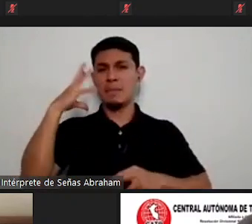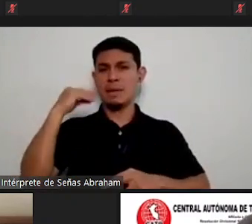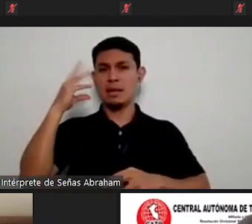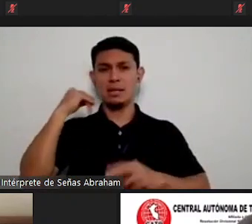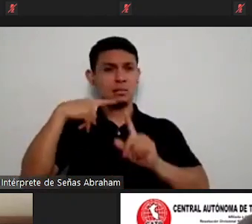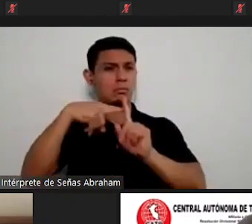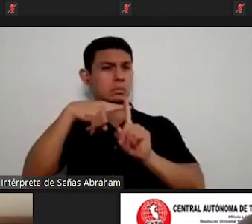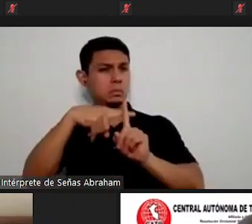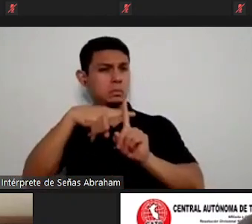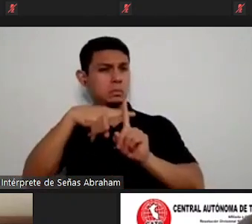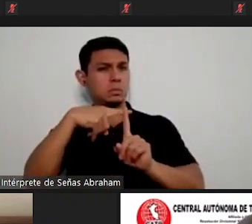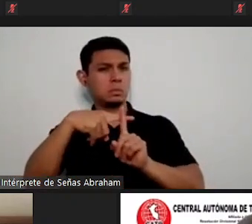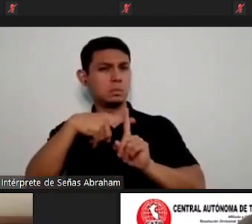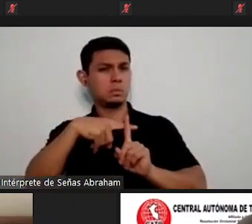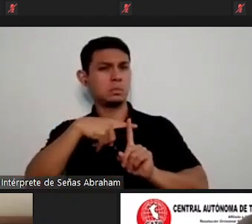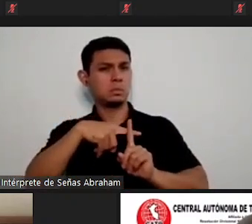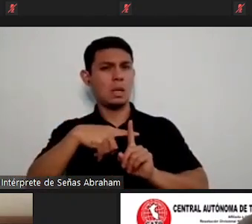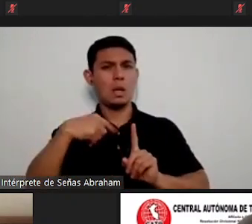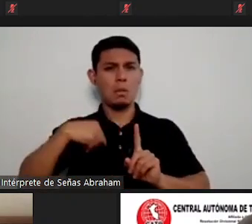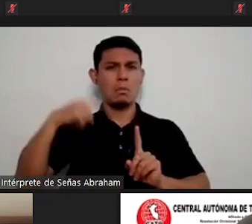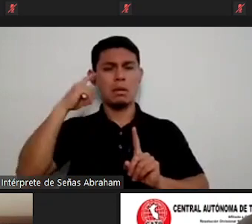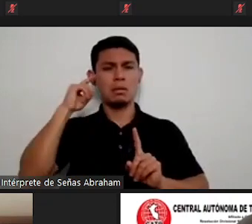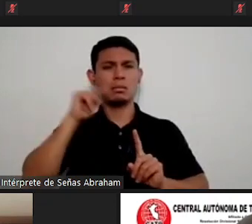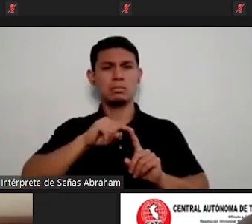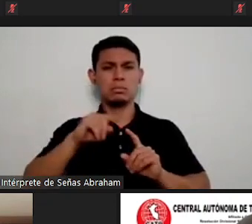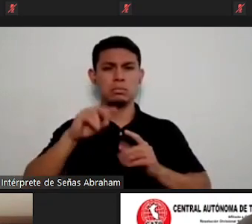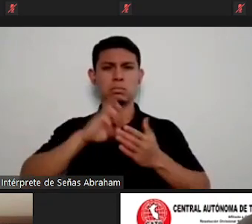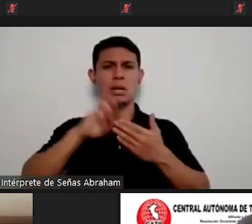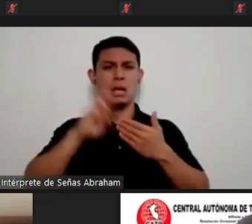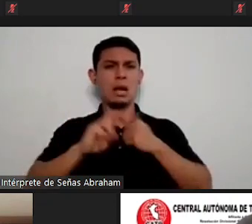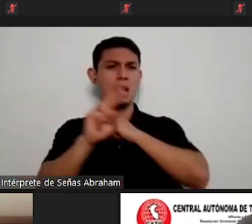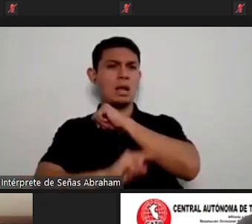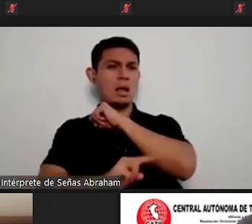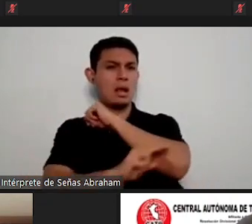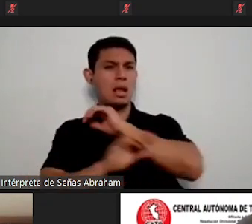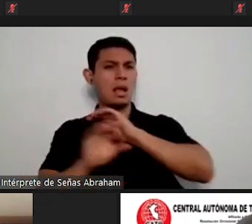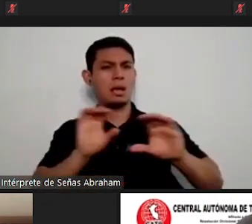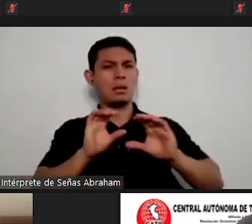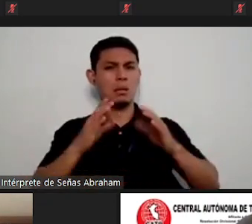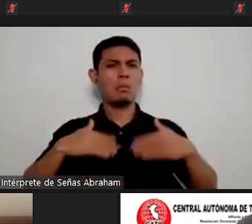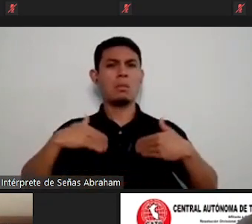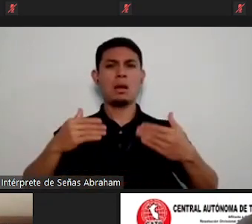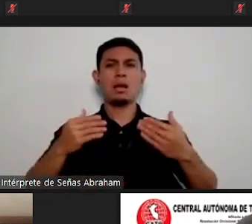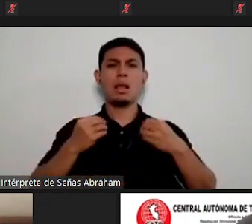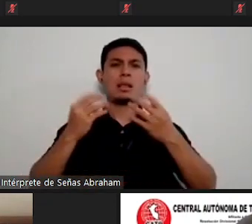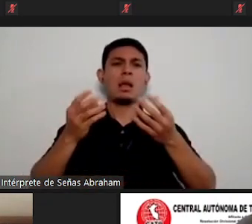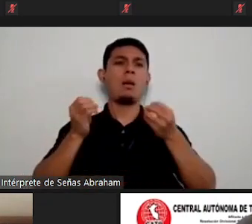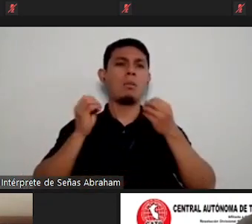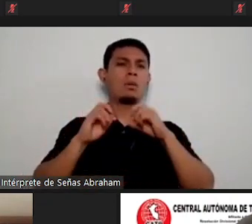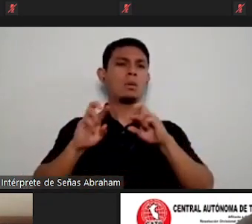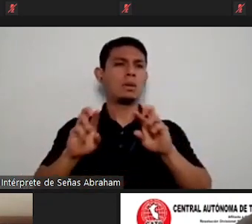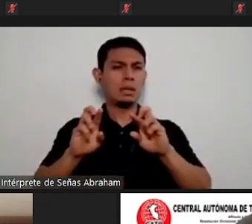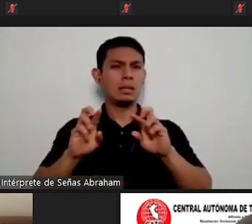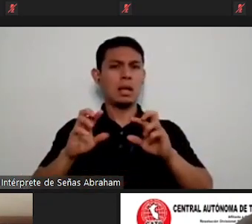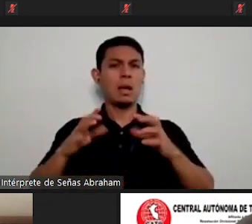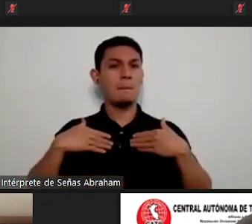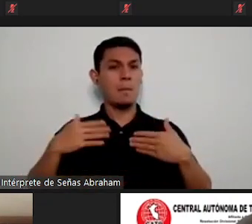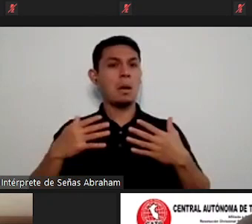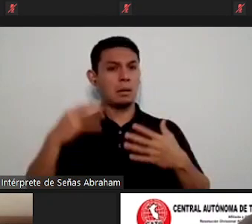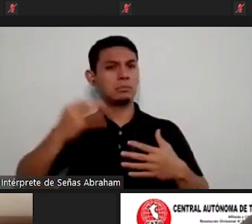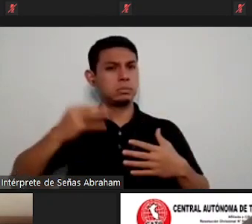plan is providing a real opportunity to strengthen the institutional framework of trade unions and their